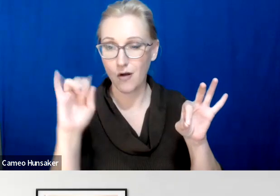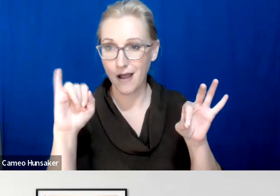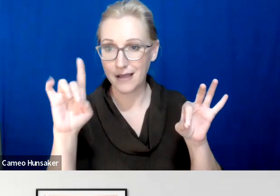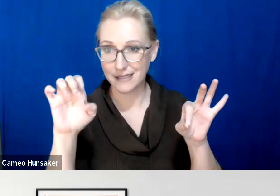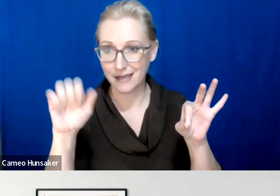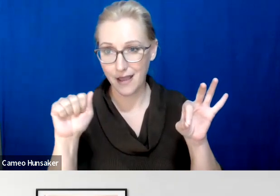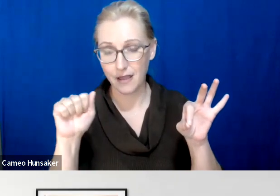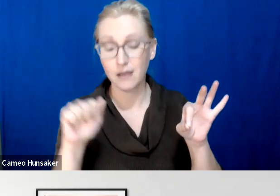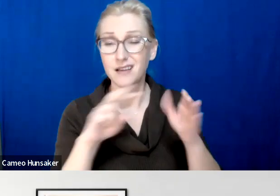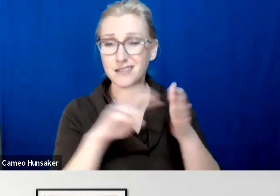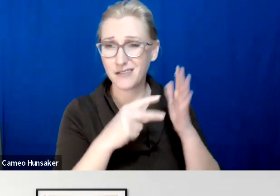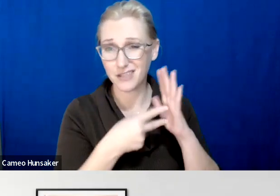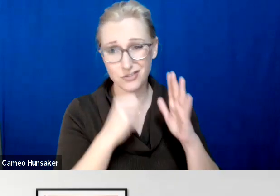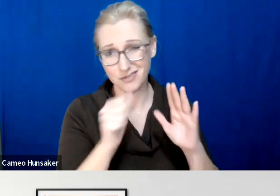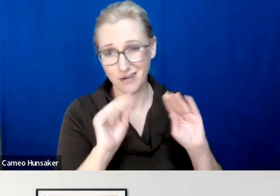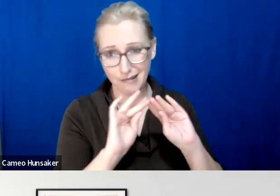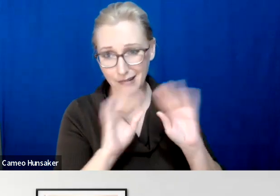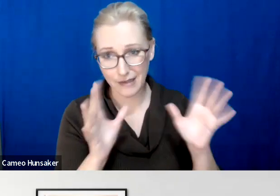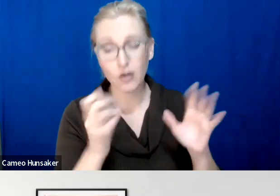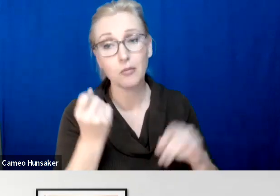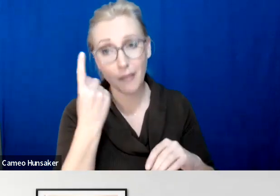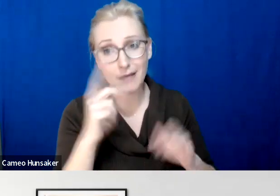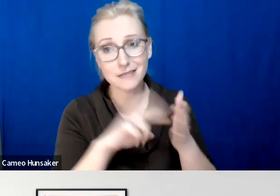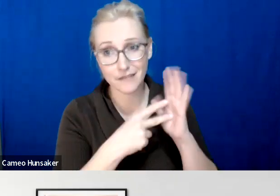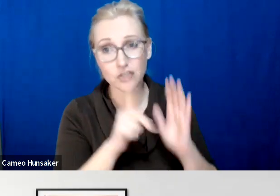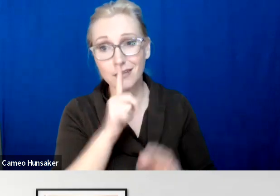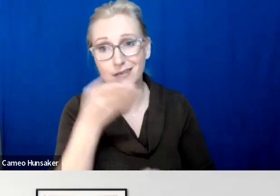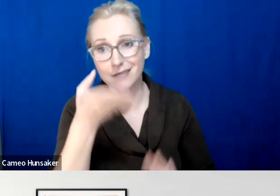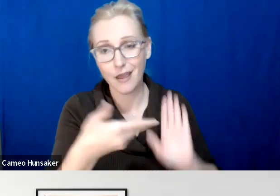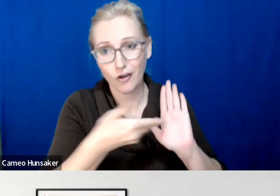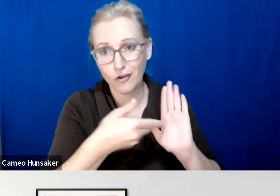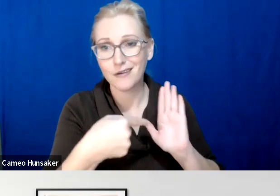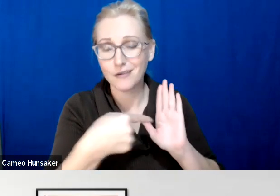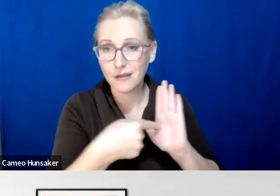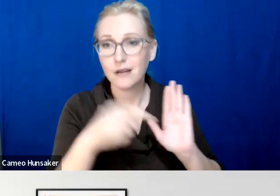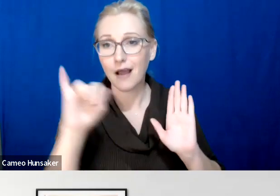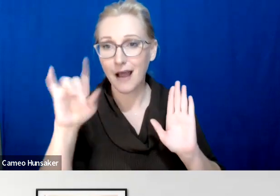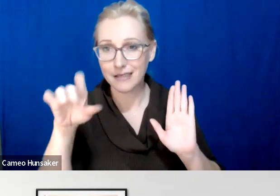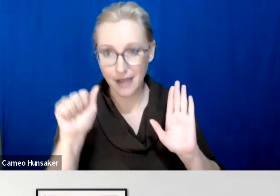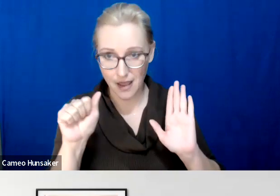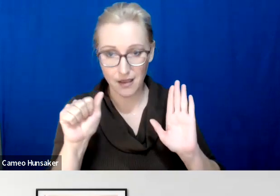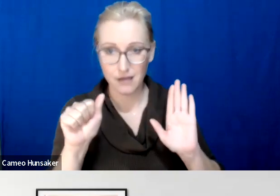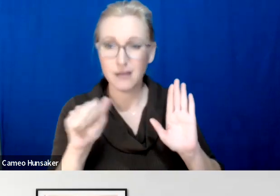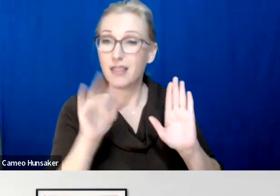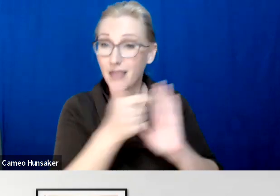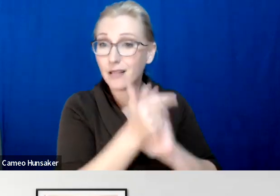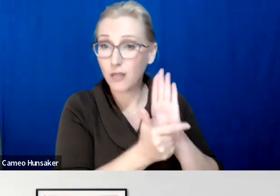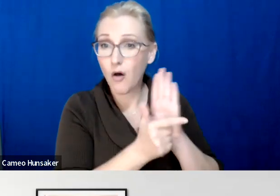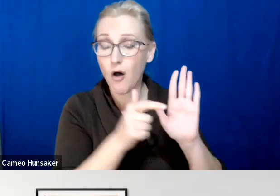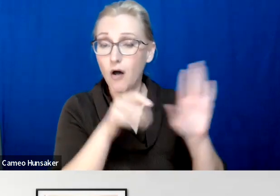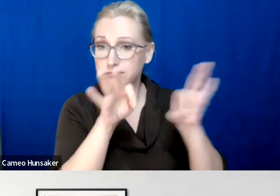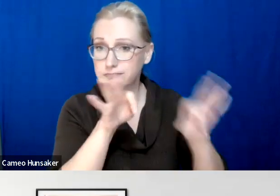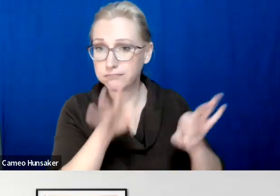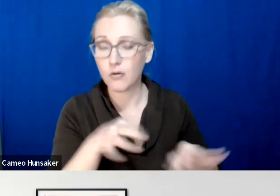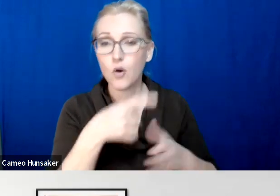defined in IDEA itself. So the statute kind of lays out what a free and appropriate public education is. And